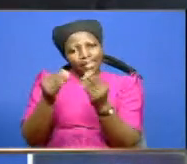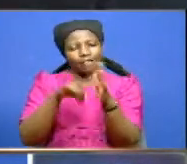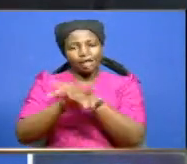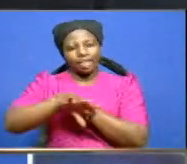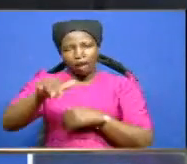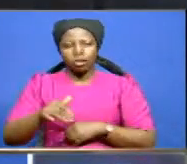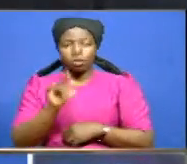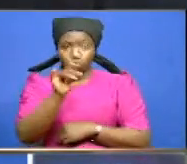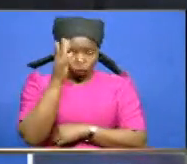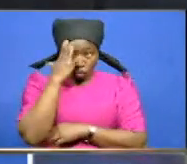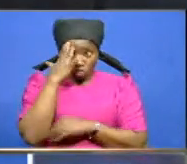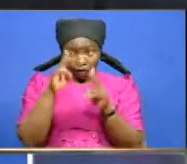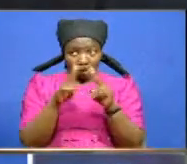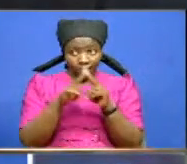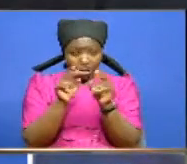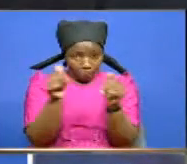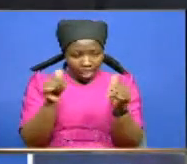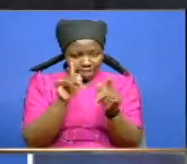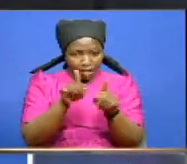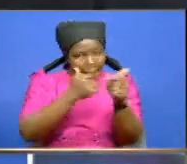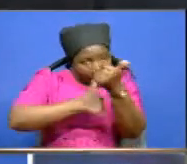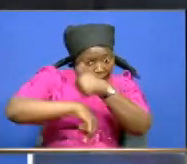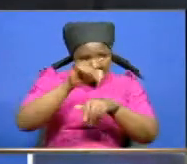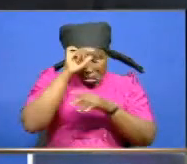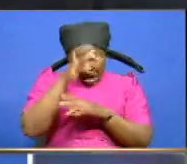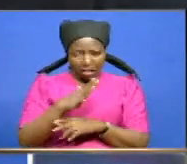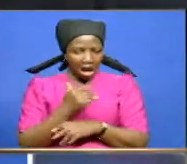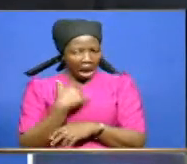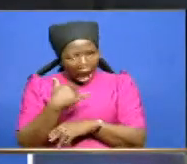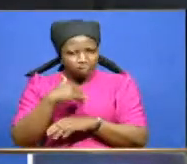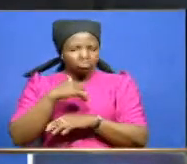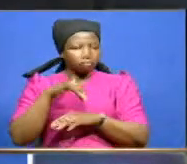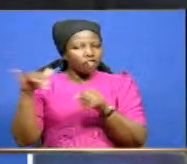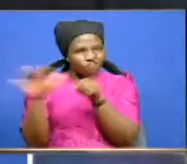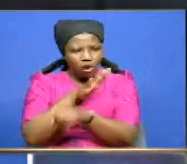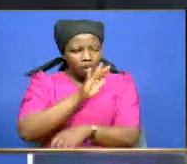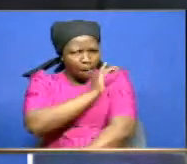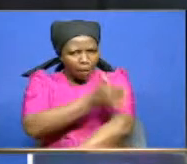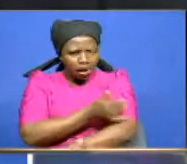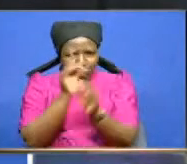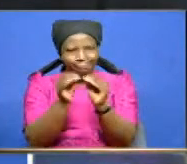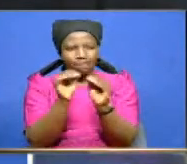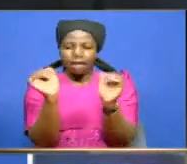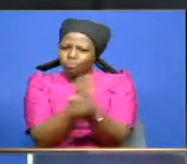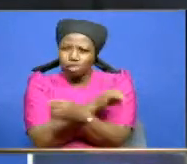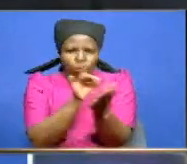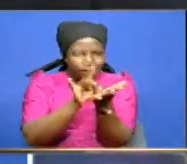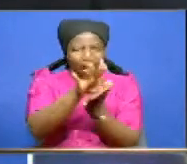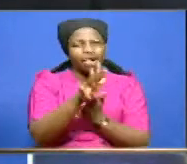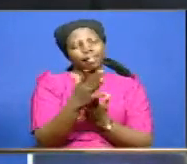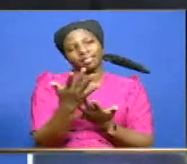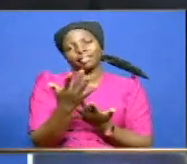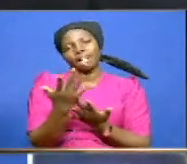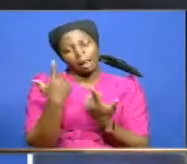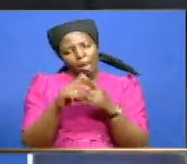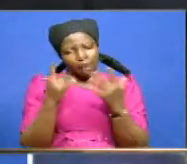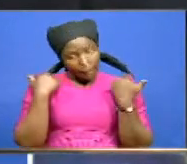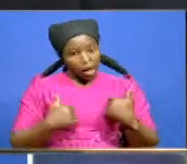acting governor, my powers are limited. So I have to work within those powers. I cannot fire, but I'm going to